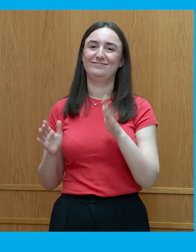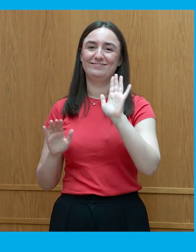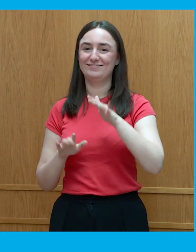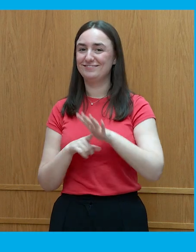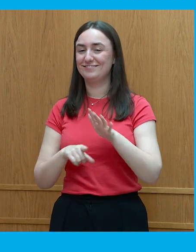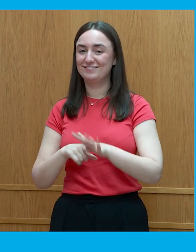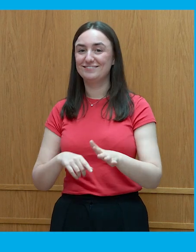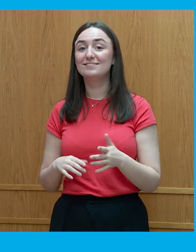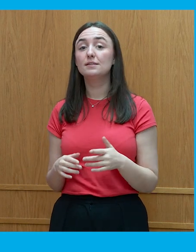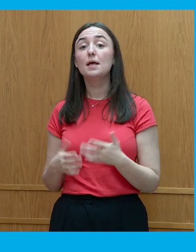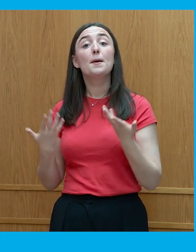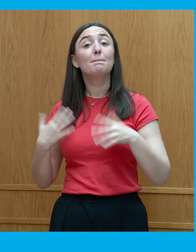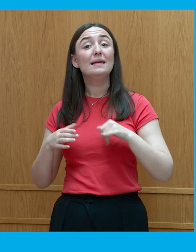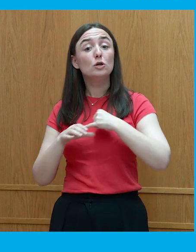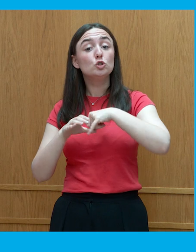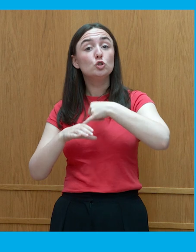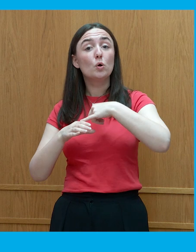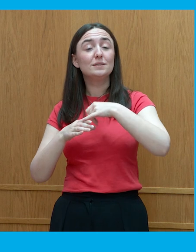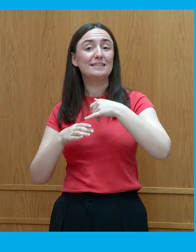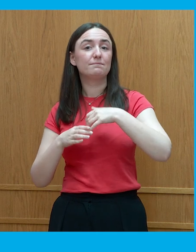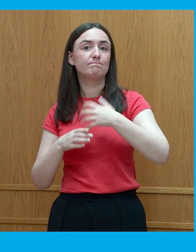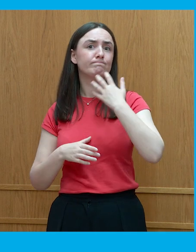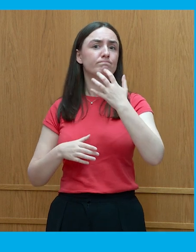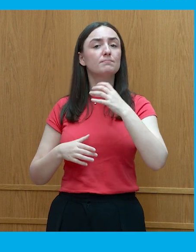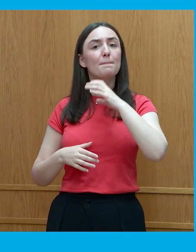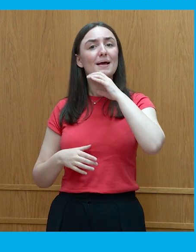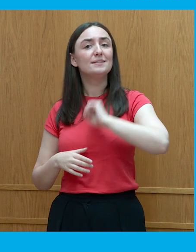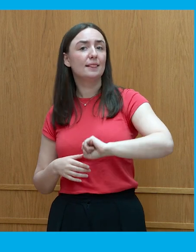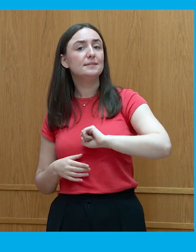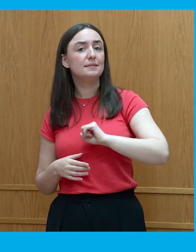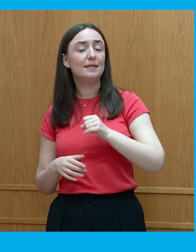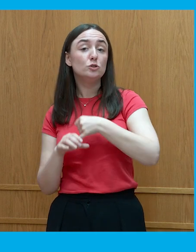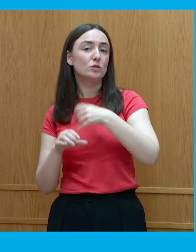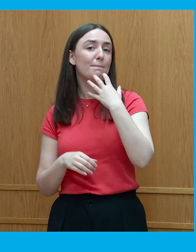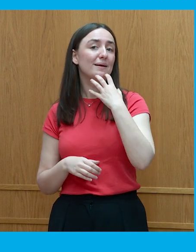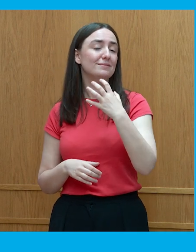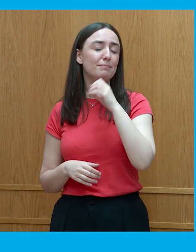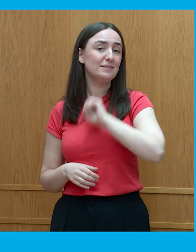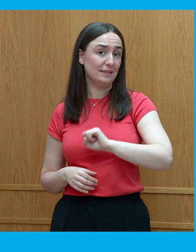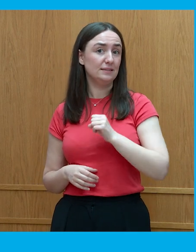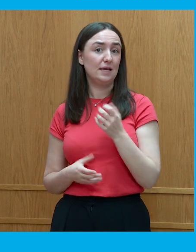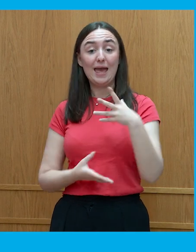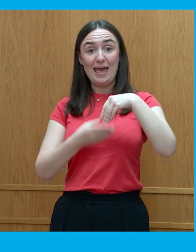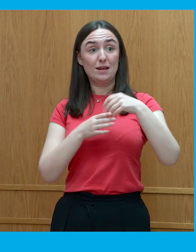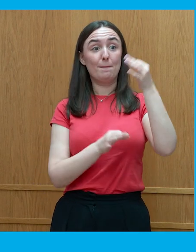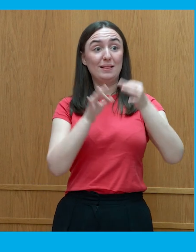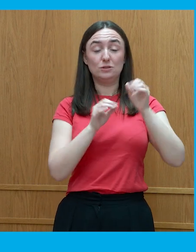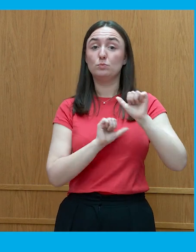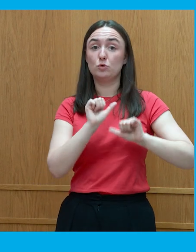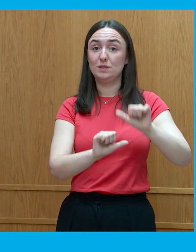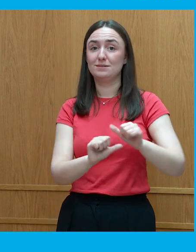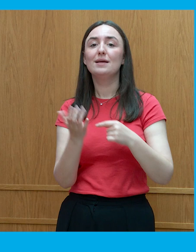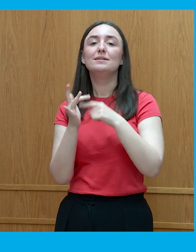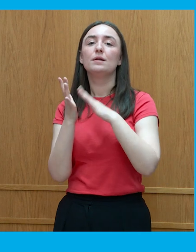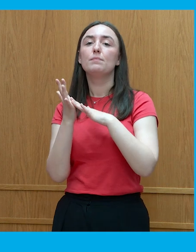There is this real toxic masculinity that has become part and parcel of our political process. For me, Tim Walz